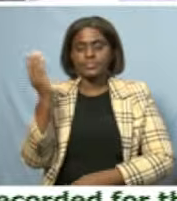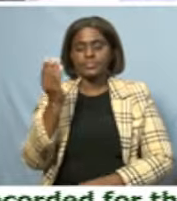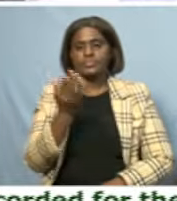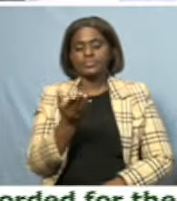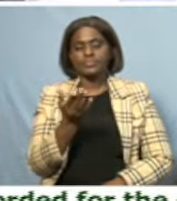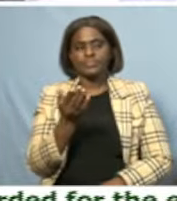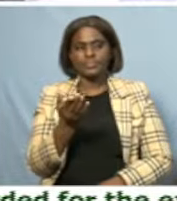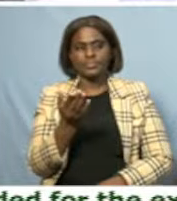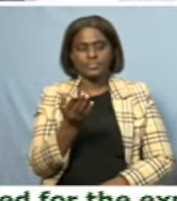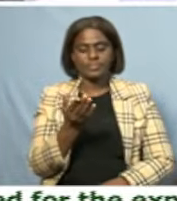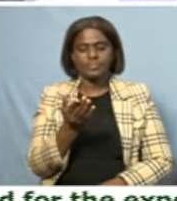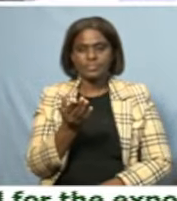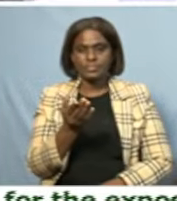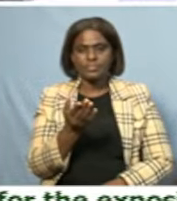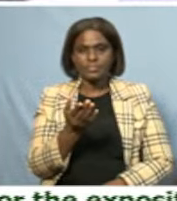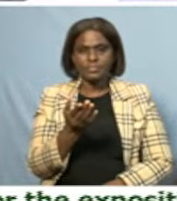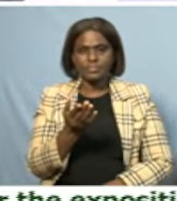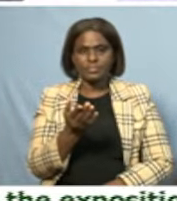address.